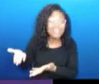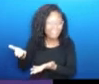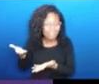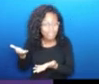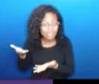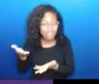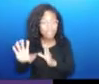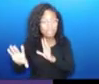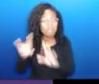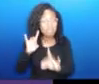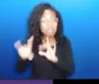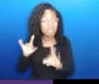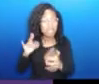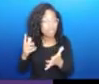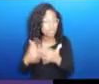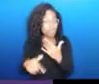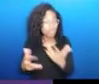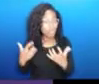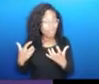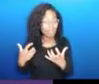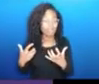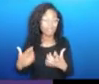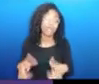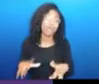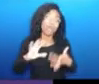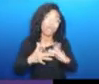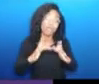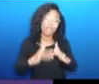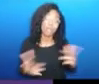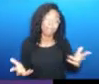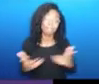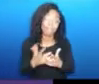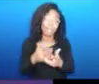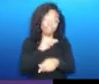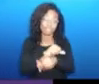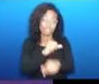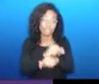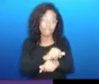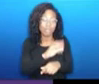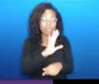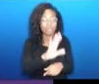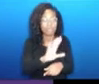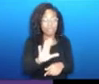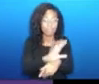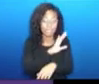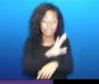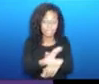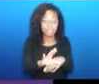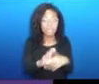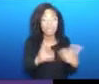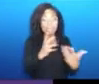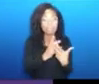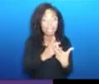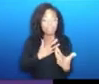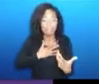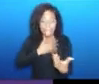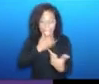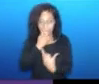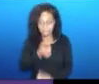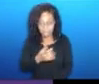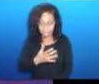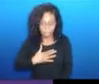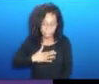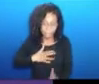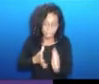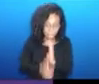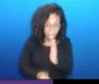Then take an opportunity online to master jobs or businesses that will suit your interests, your